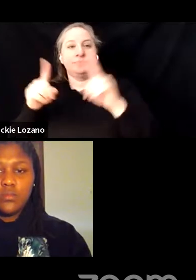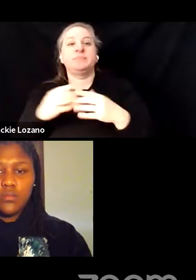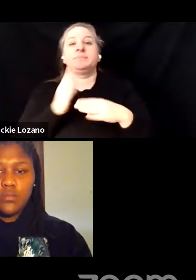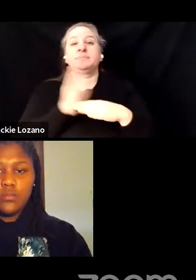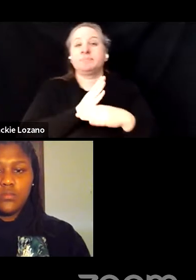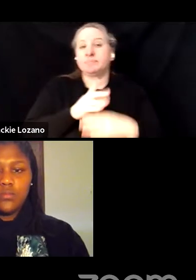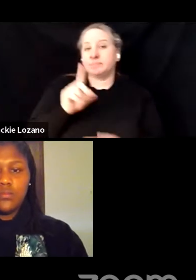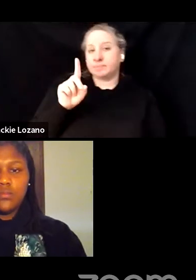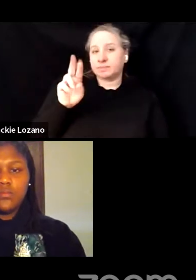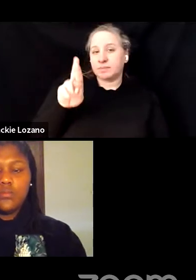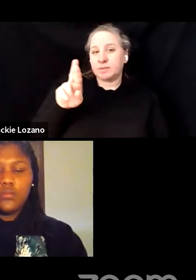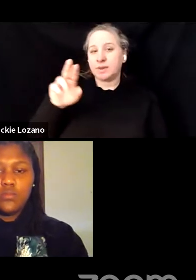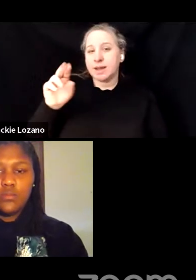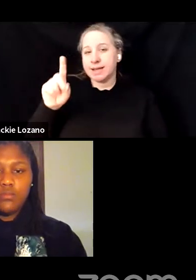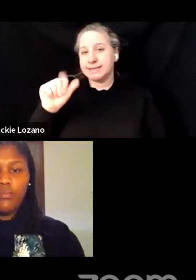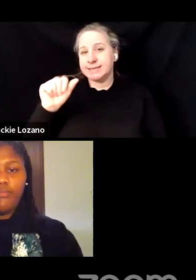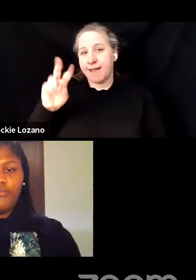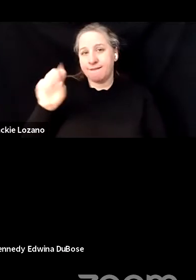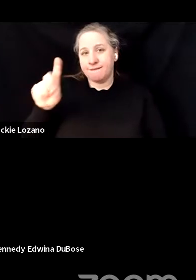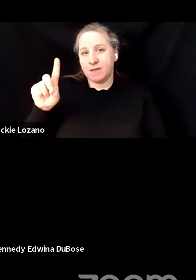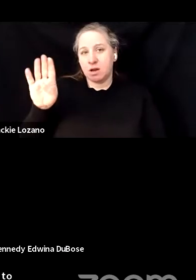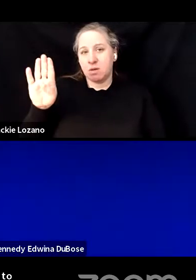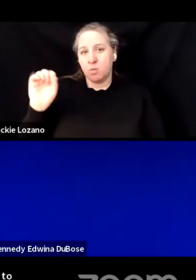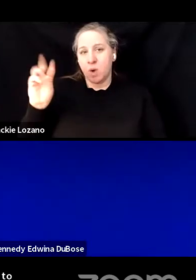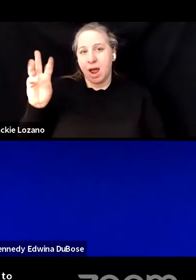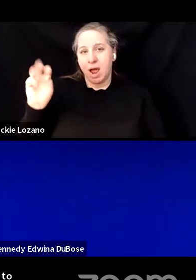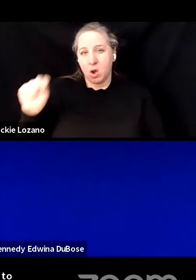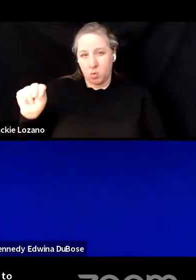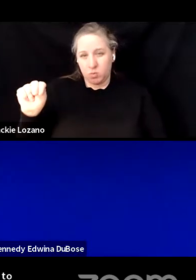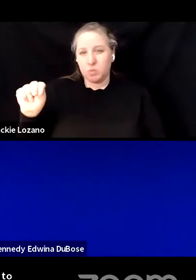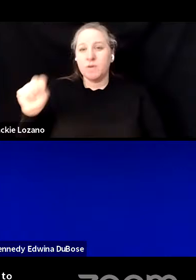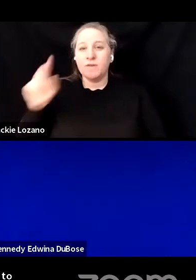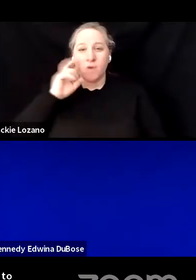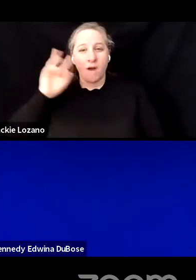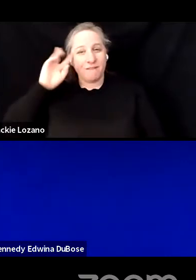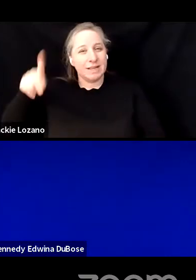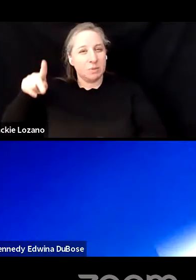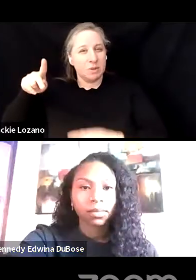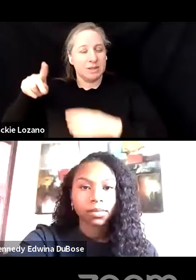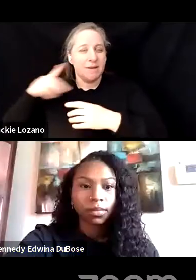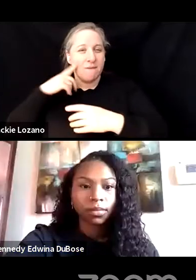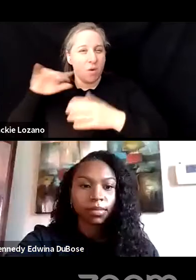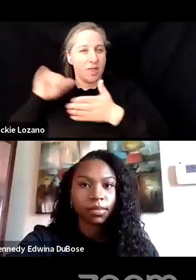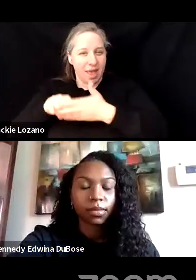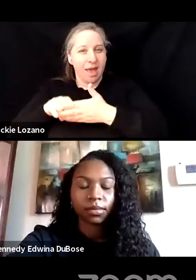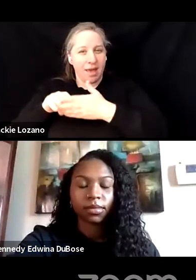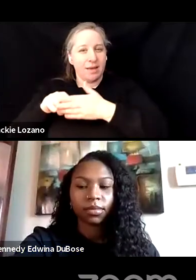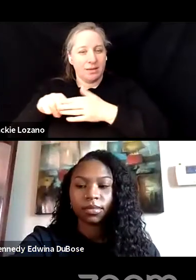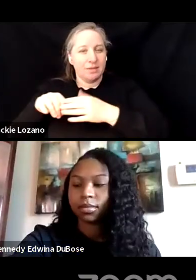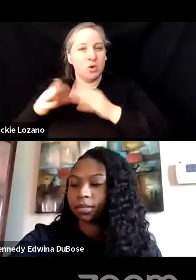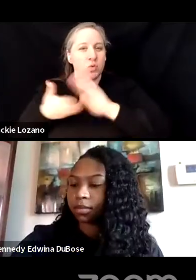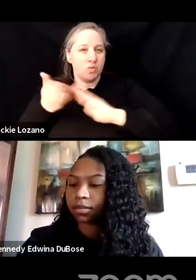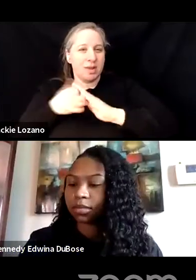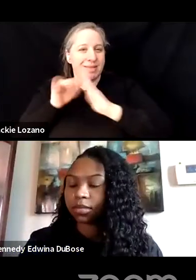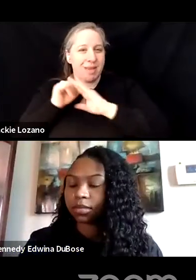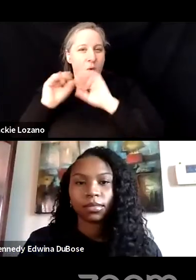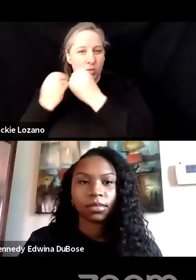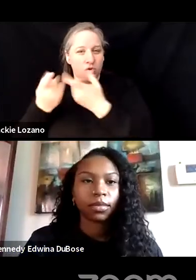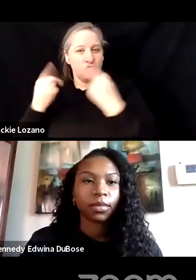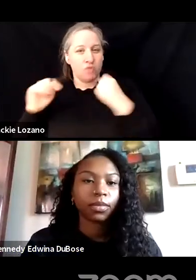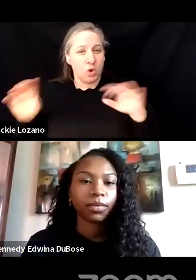Dr. David Brown, who's our Vice President and Associate Dean for Health Equity and Inclusion at this institution, who runs this organization and trying to do that